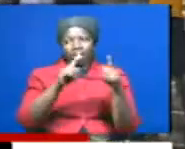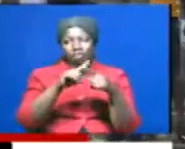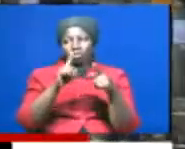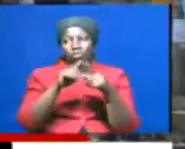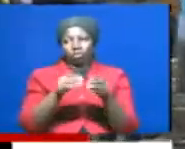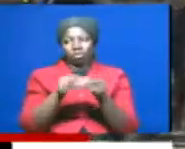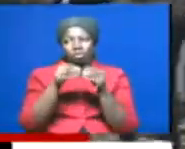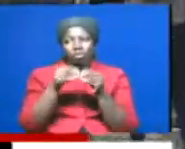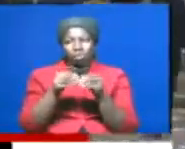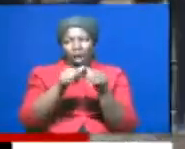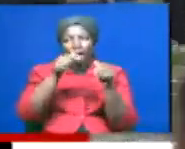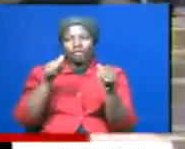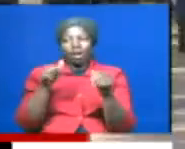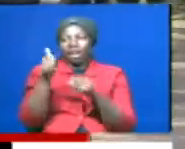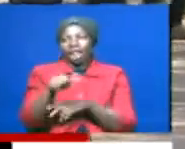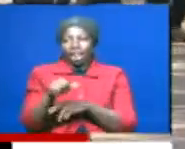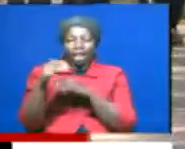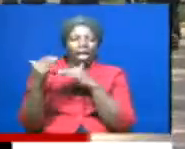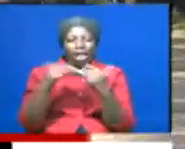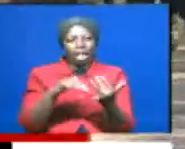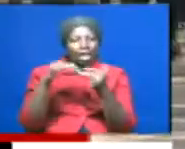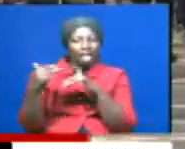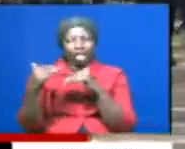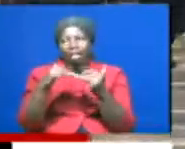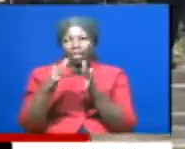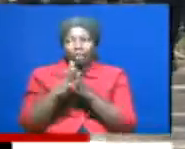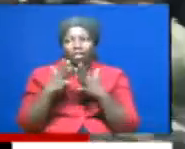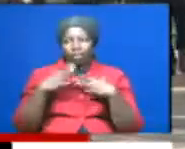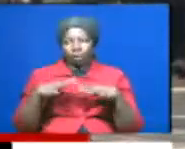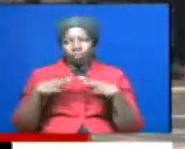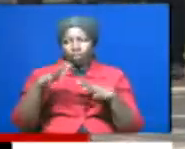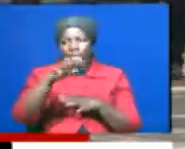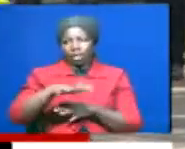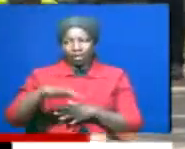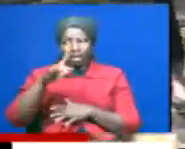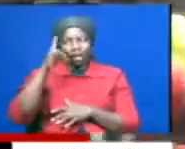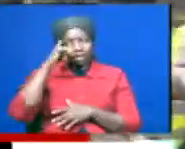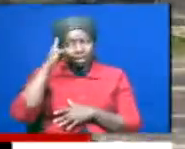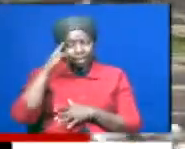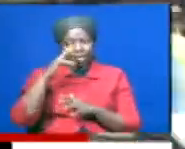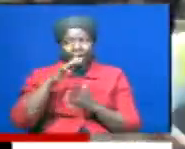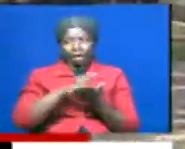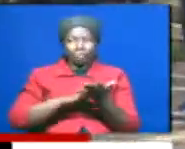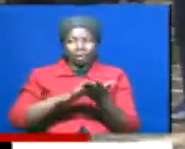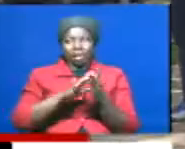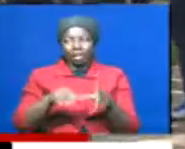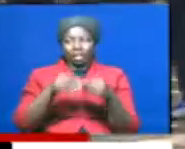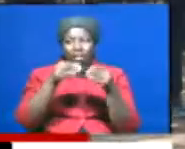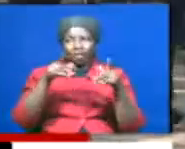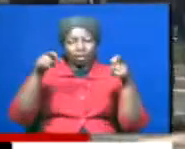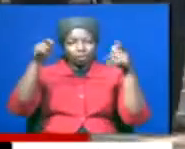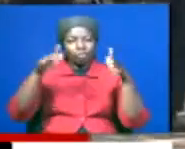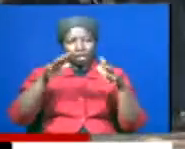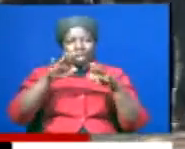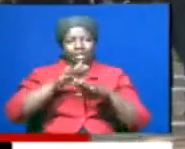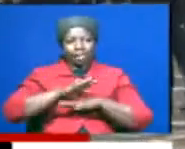of run-ins with the crowds here. I think they are basically giving the protesters here ample time, actually, maybe